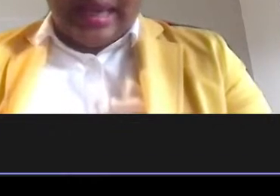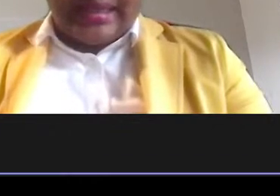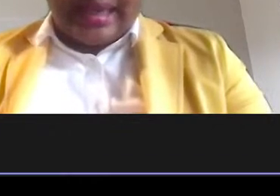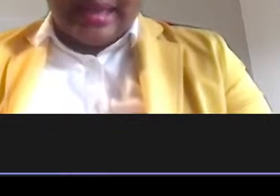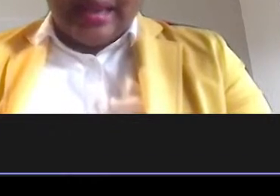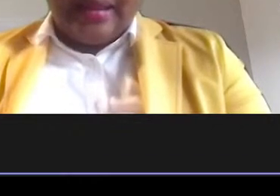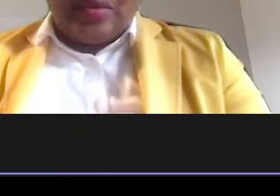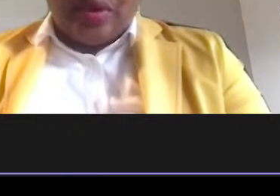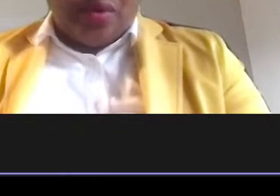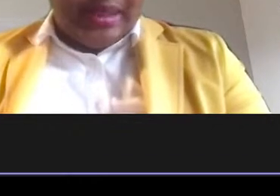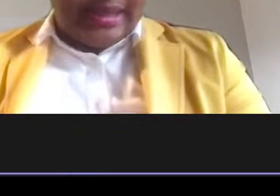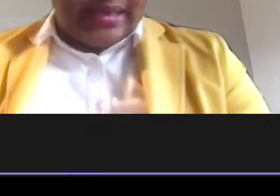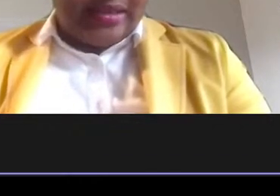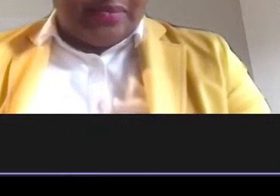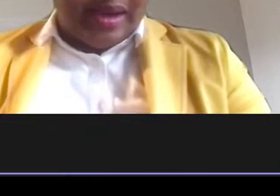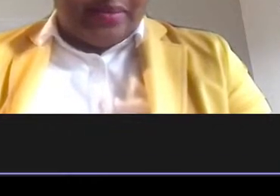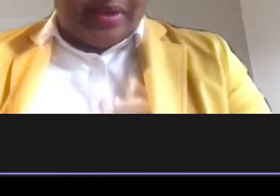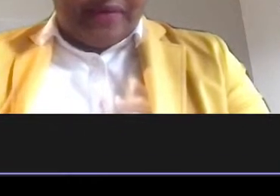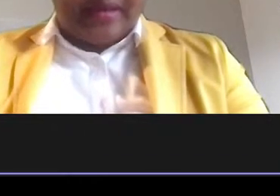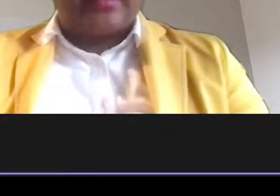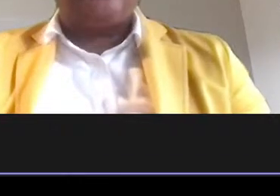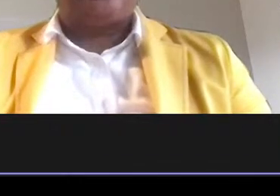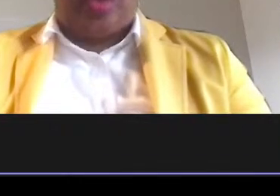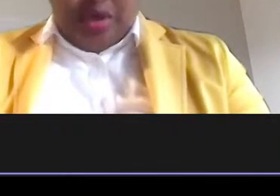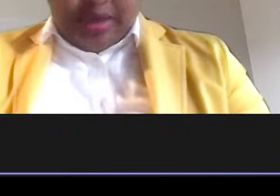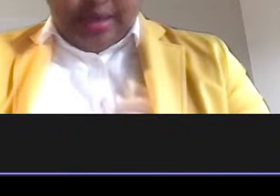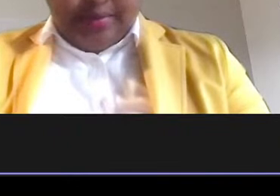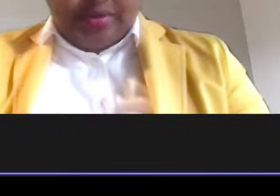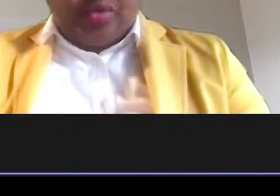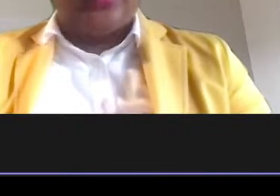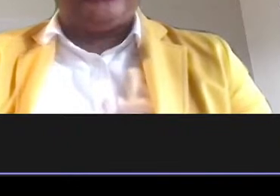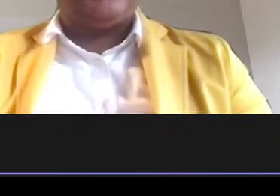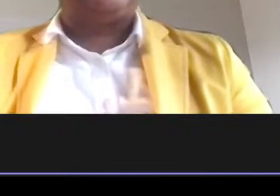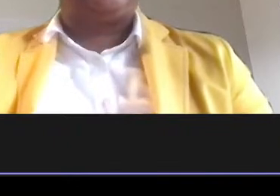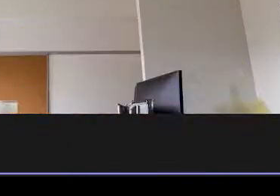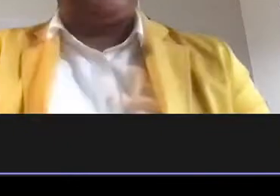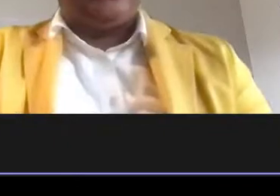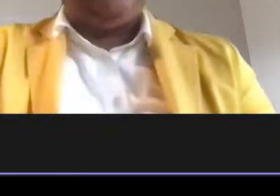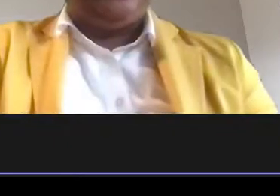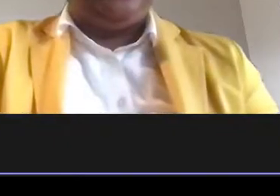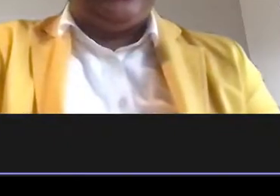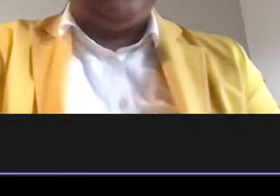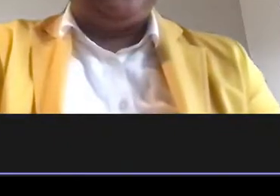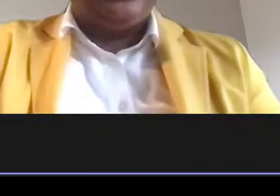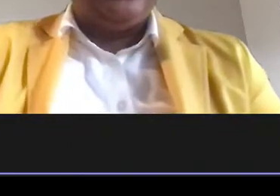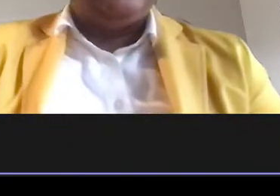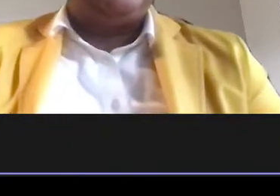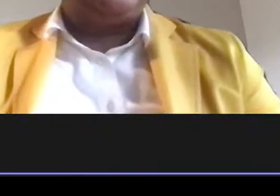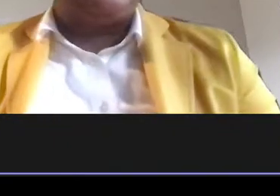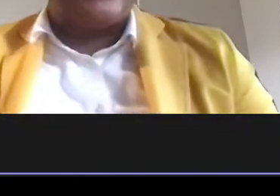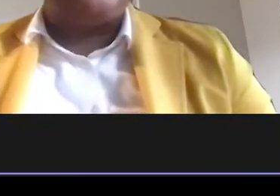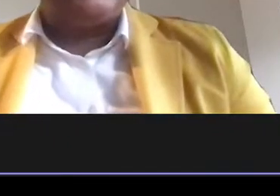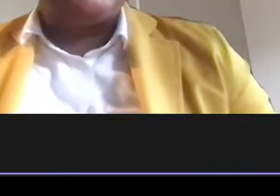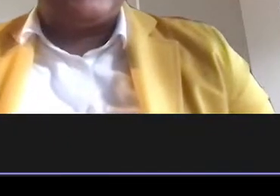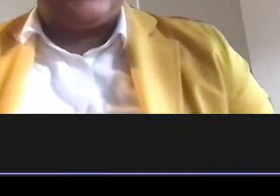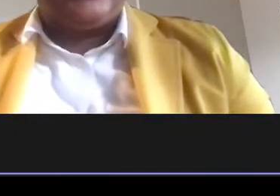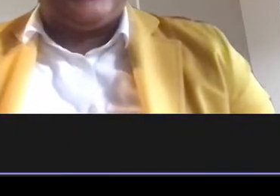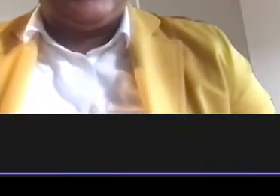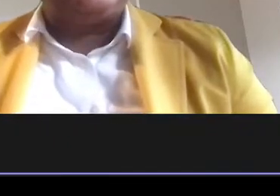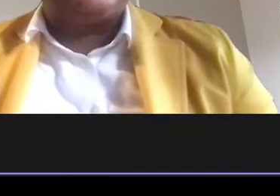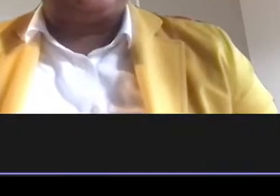the indicators that were omitted by the previous 2 years of the APP. The